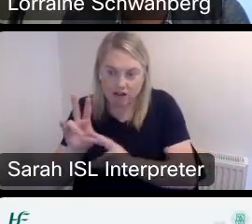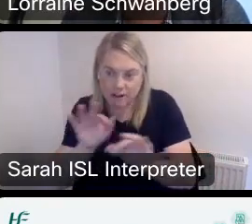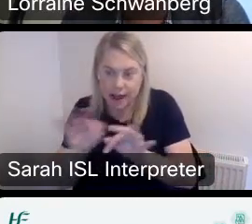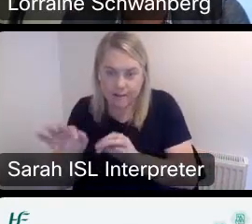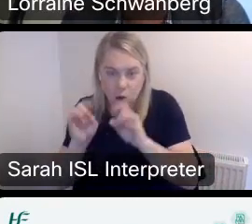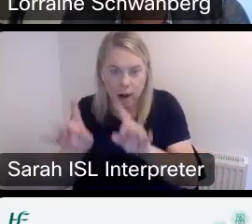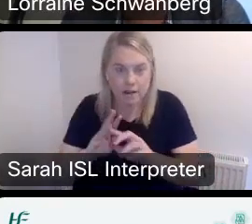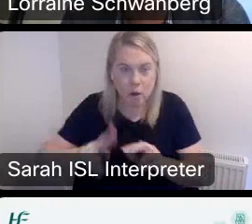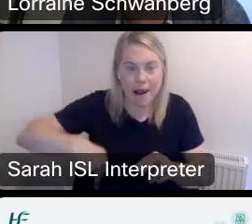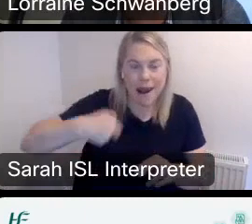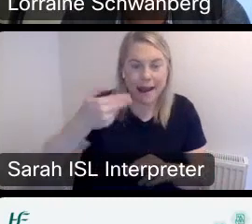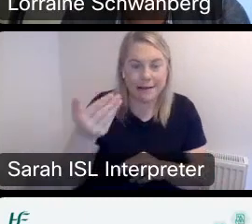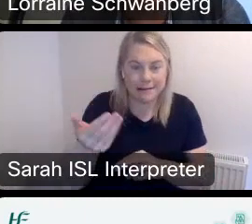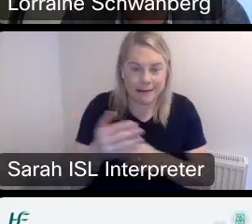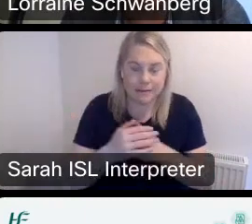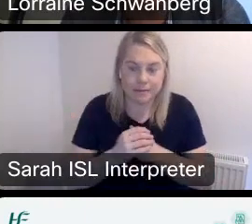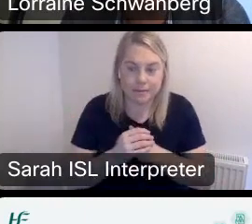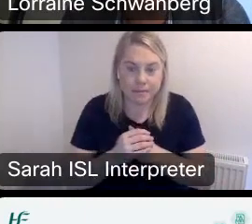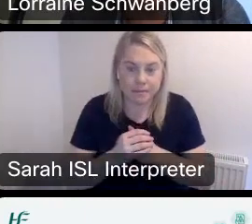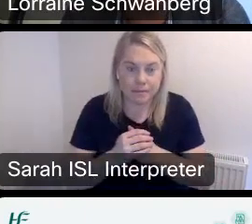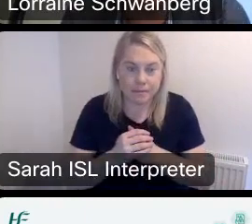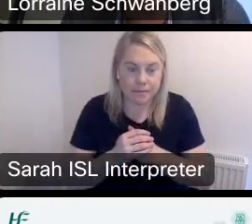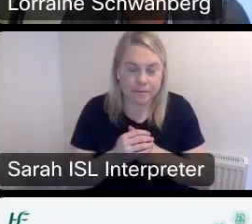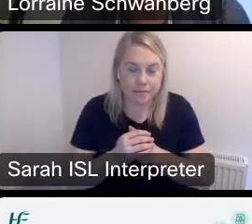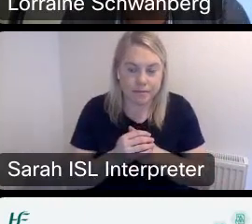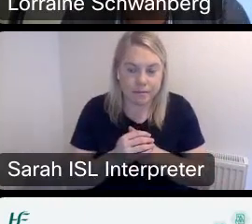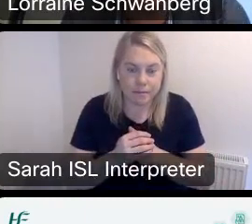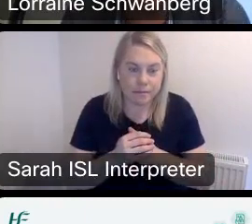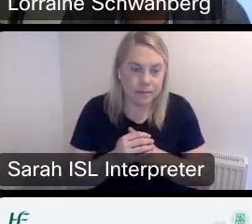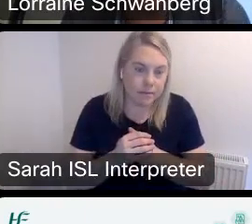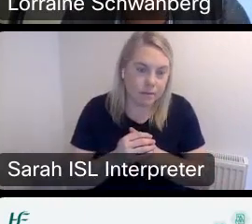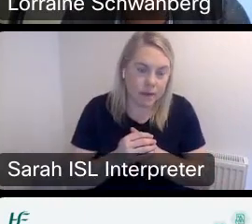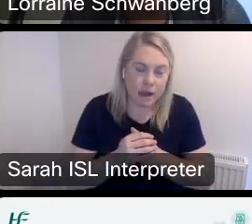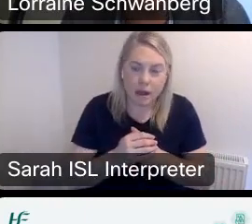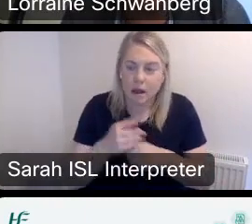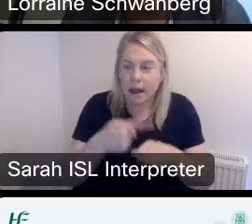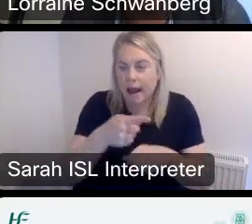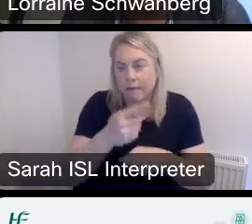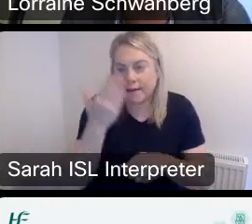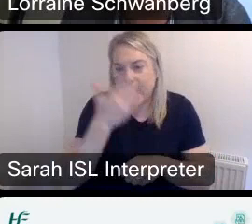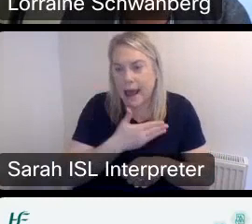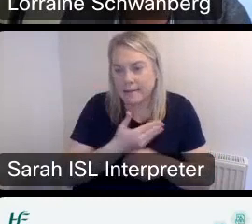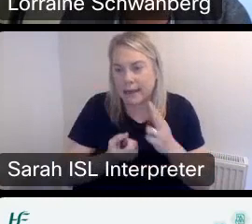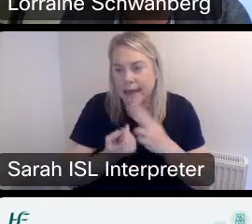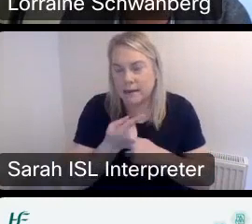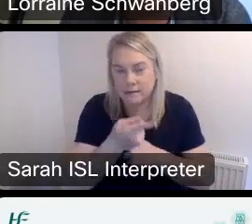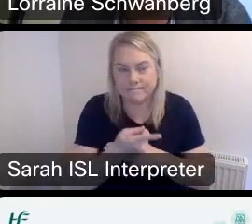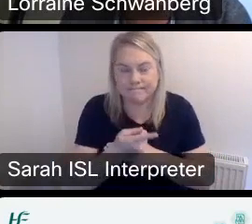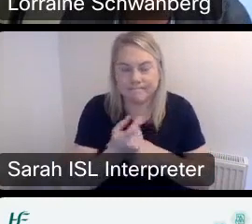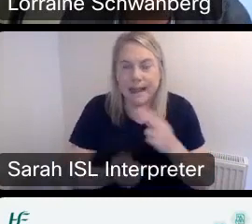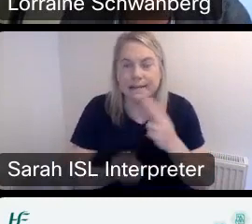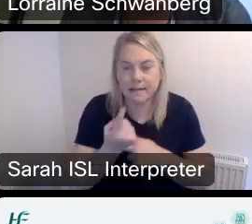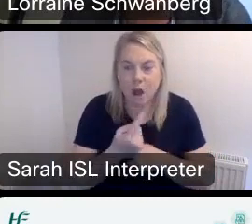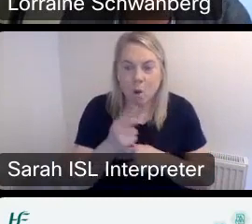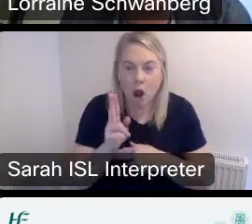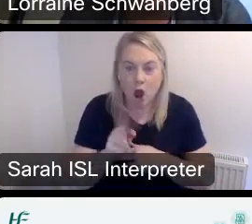to the next slide, Naomi. Thank you. So again, very sad incident. So where there was an incident where there was an